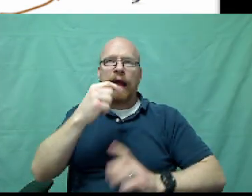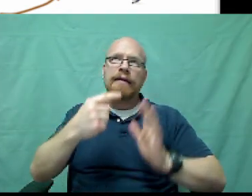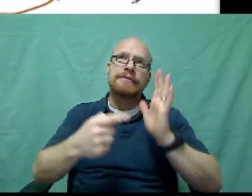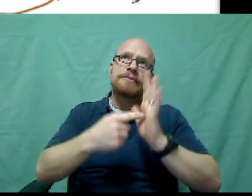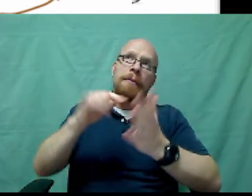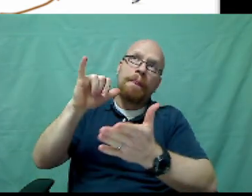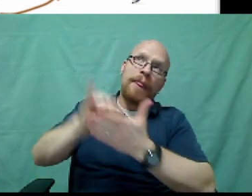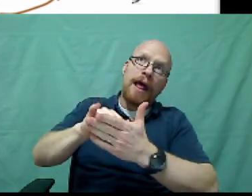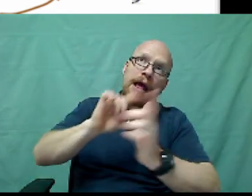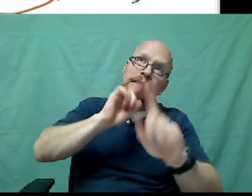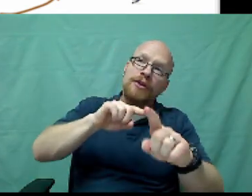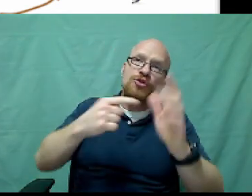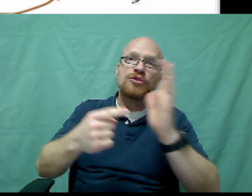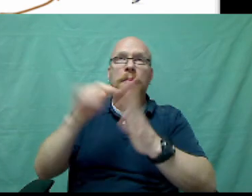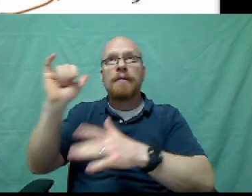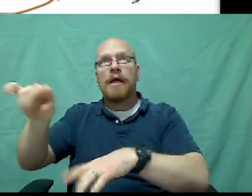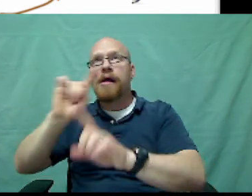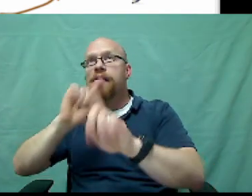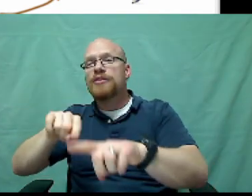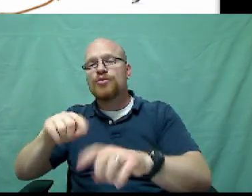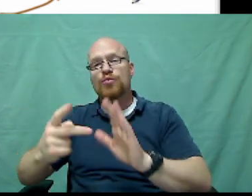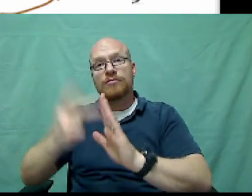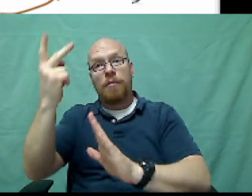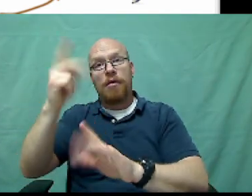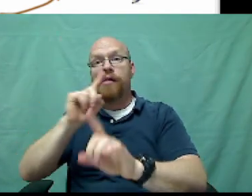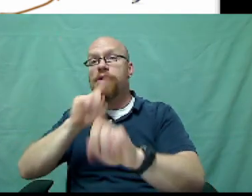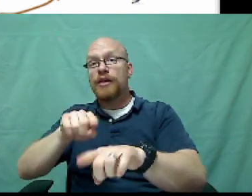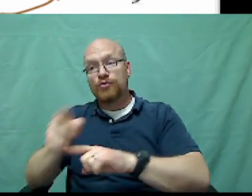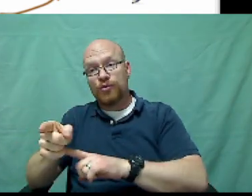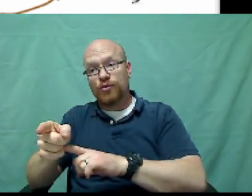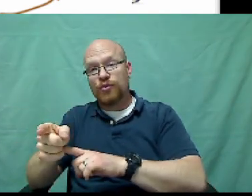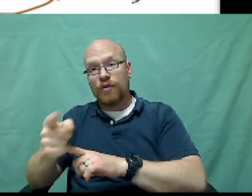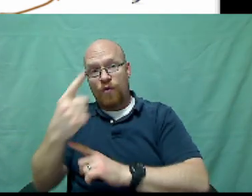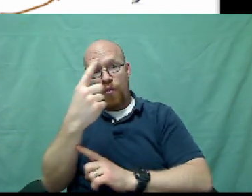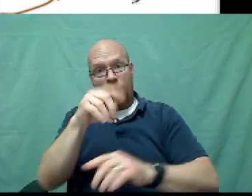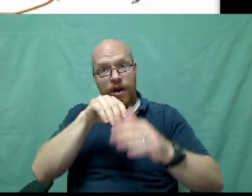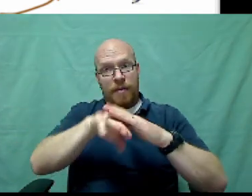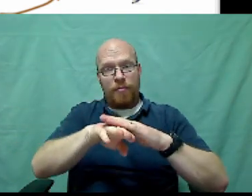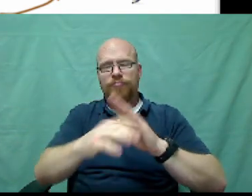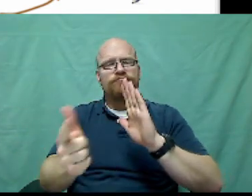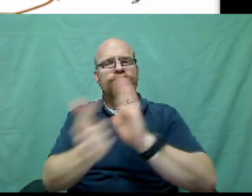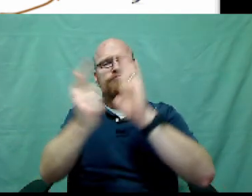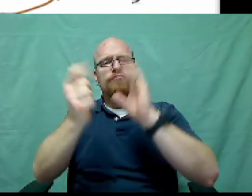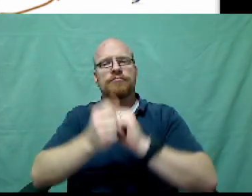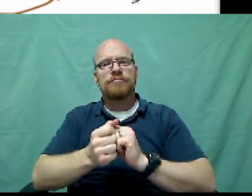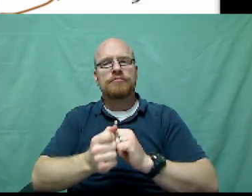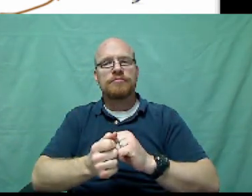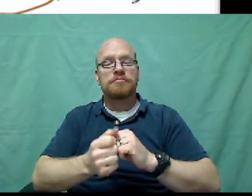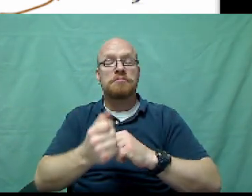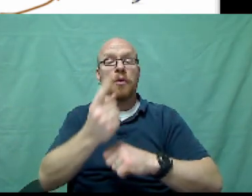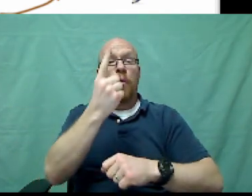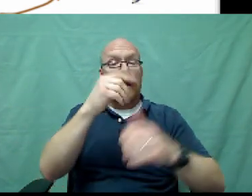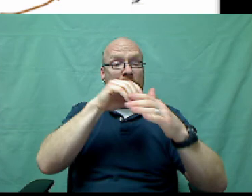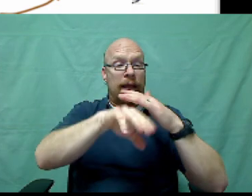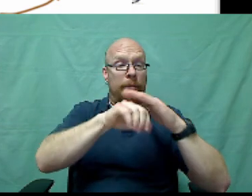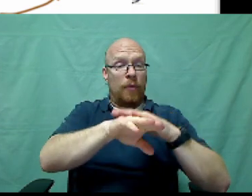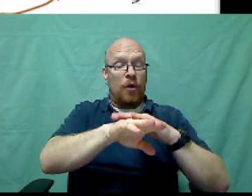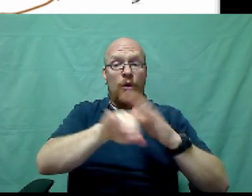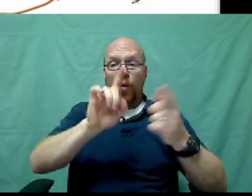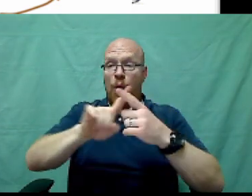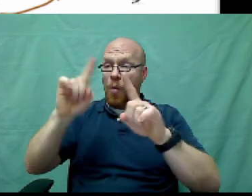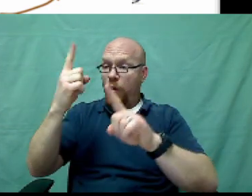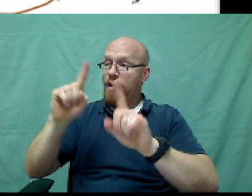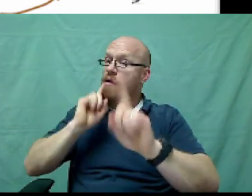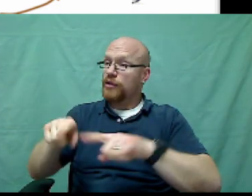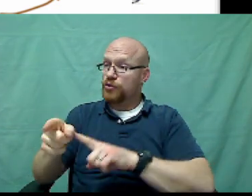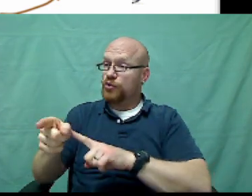this value. It's not sometimes this answer is this answer, or 5 becomes 2 and it becomes 1. We have one